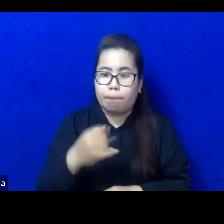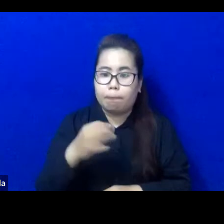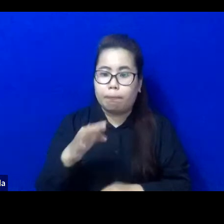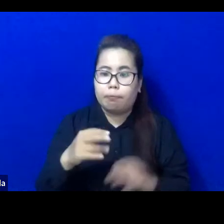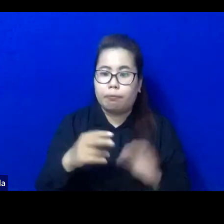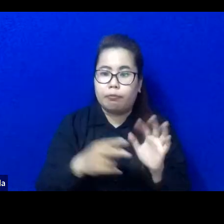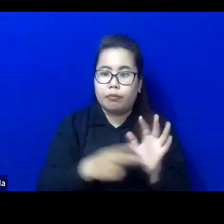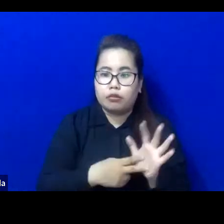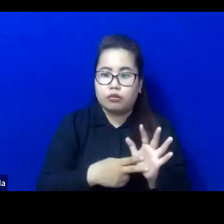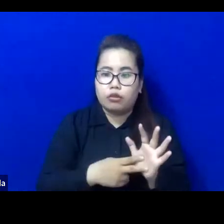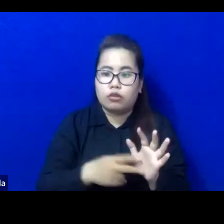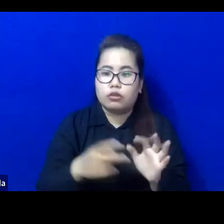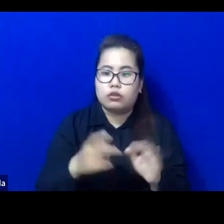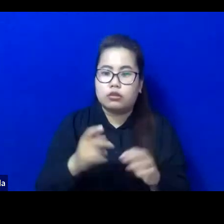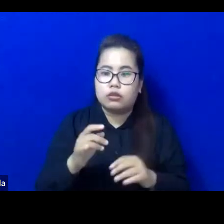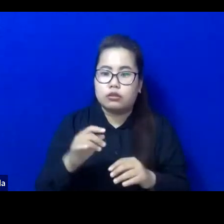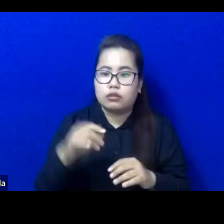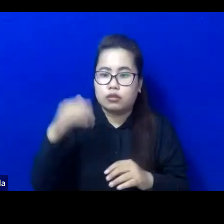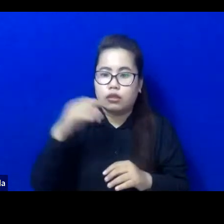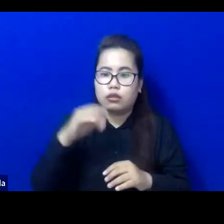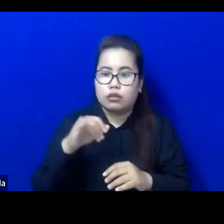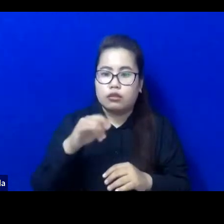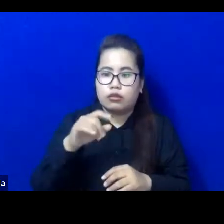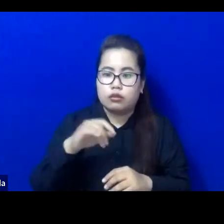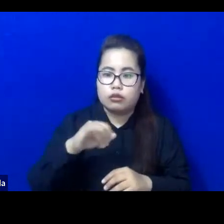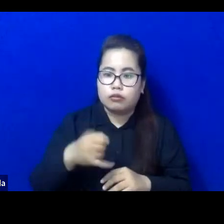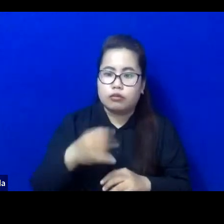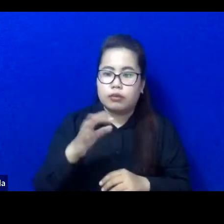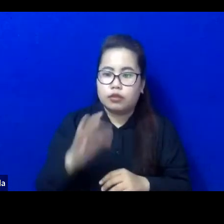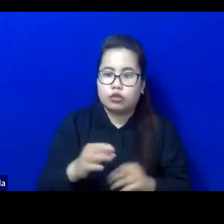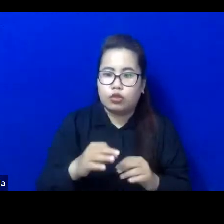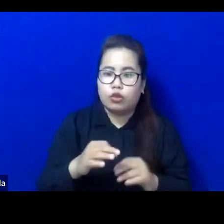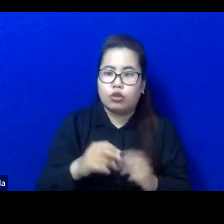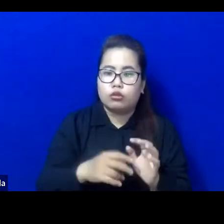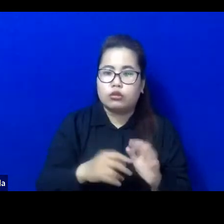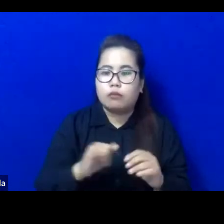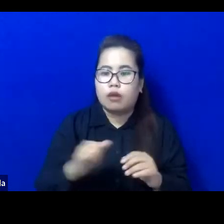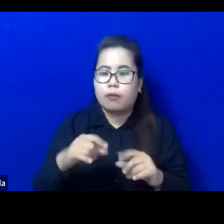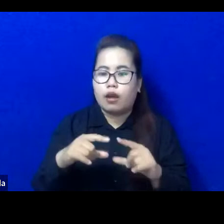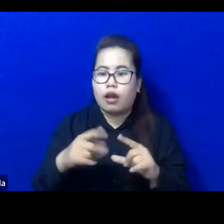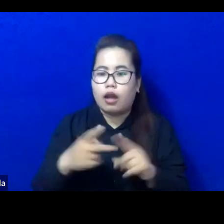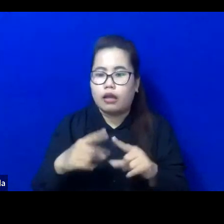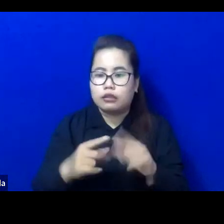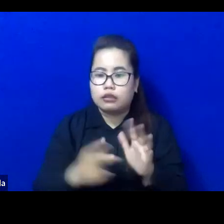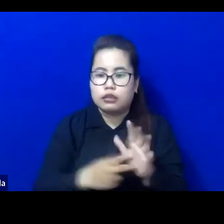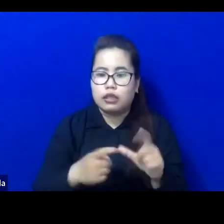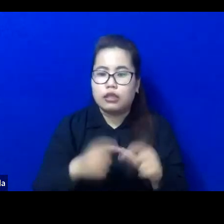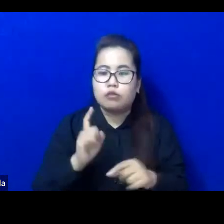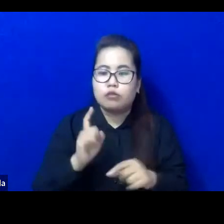the question is about the experience in Australia.